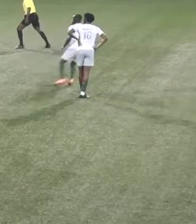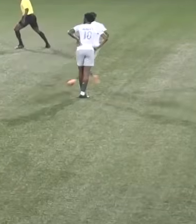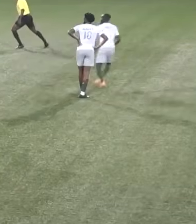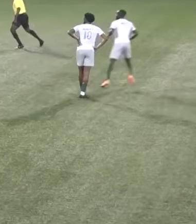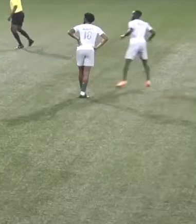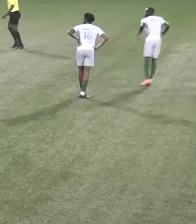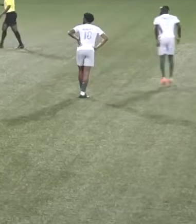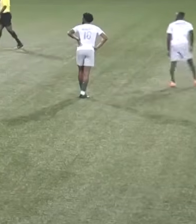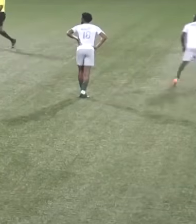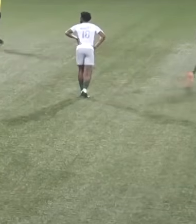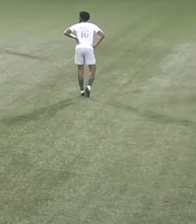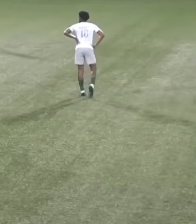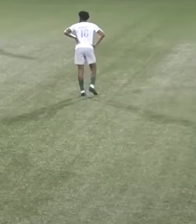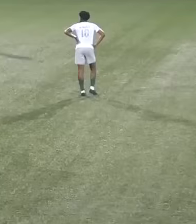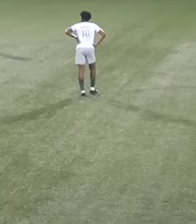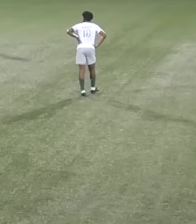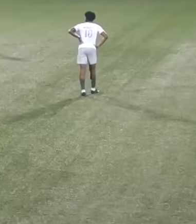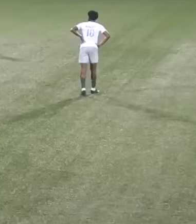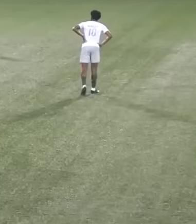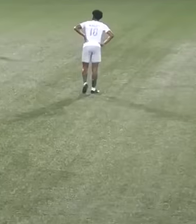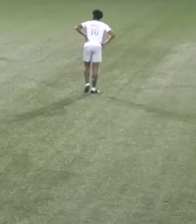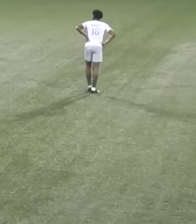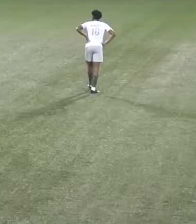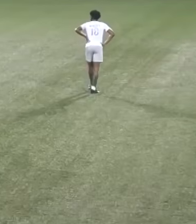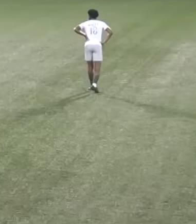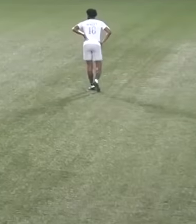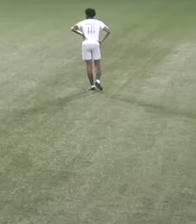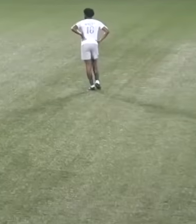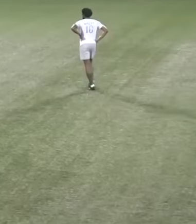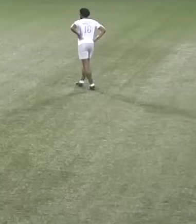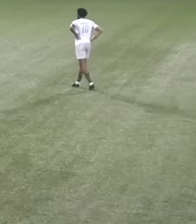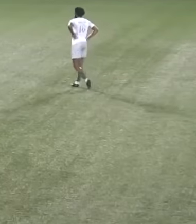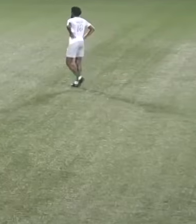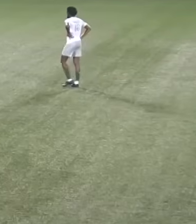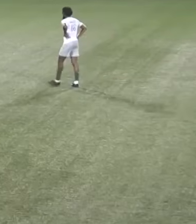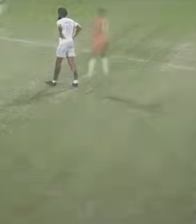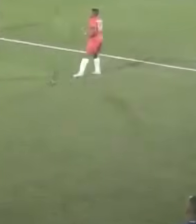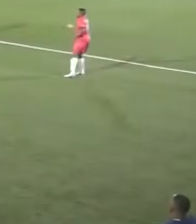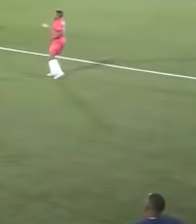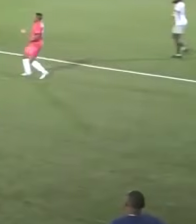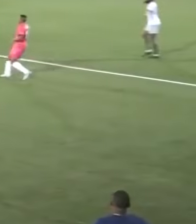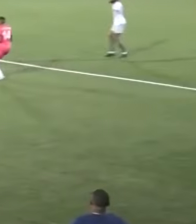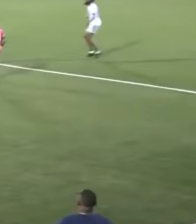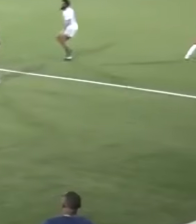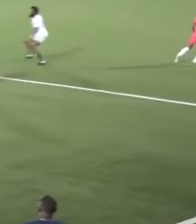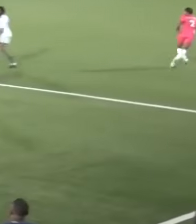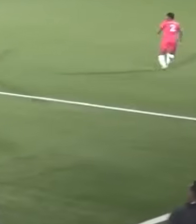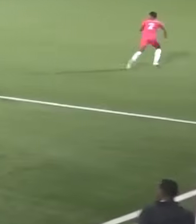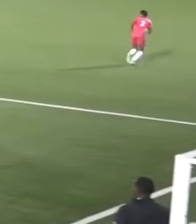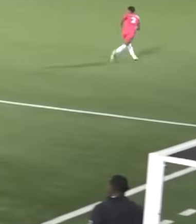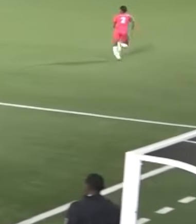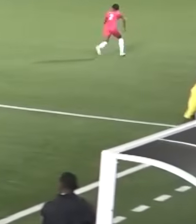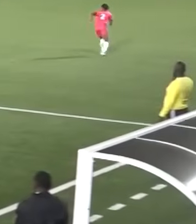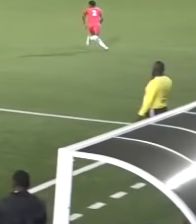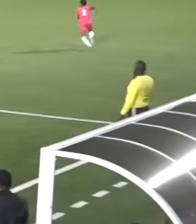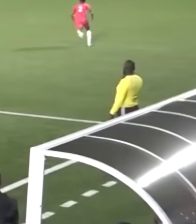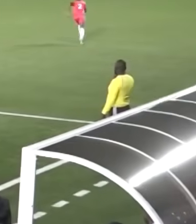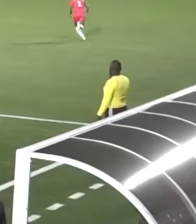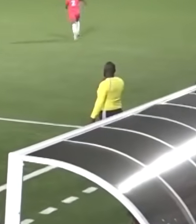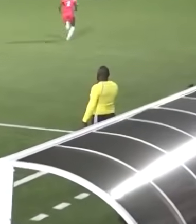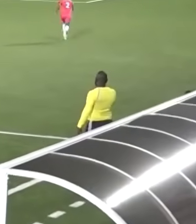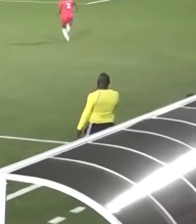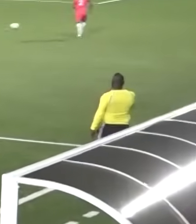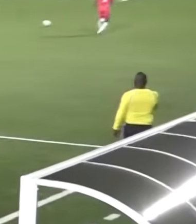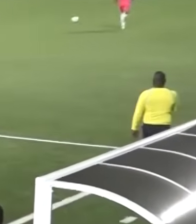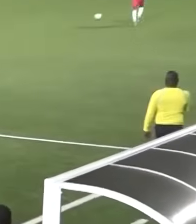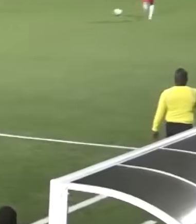opener. Romario Harewood off the crossbar and behind for a corner. 15 minutes on the clock. Kickstart Rush